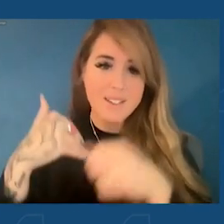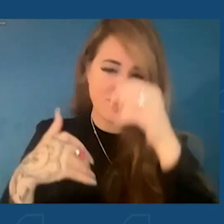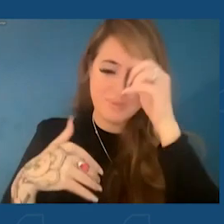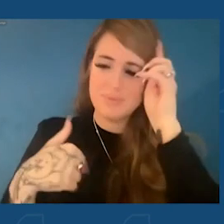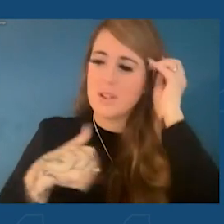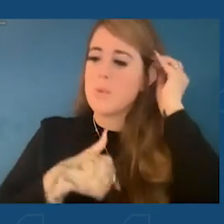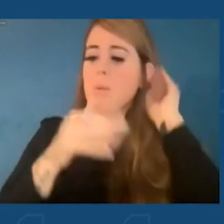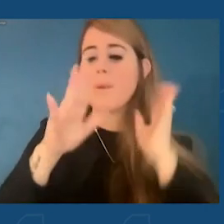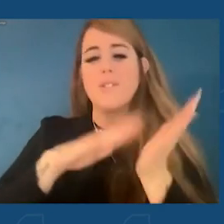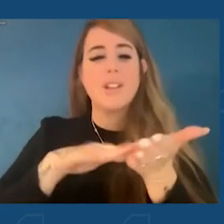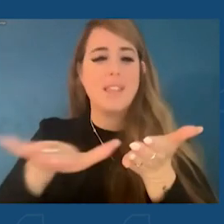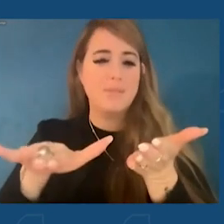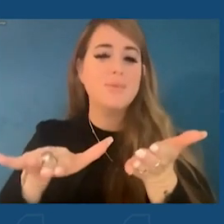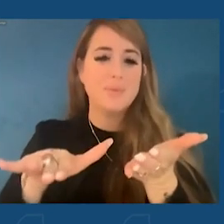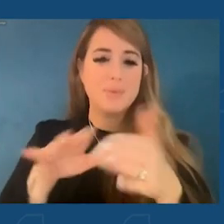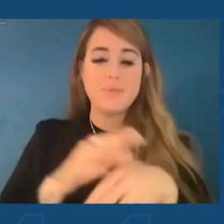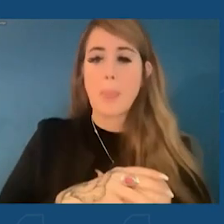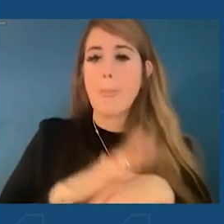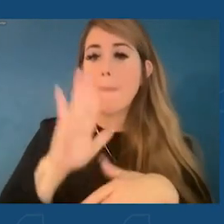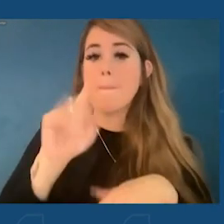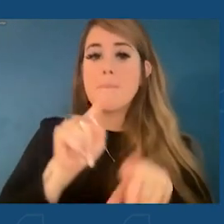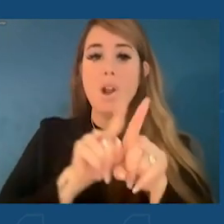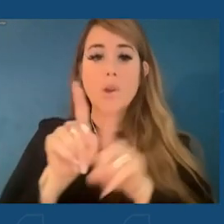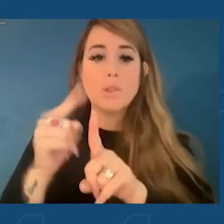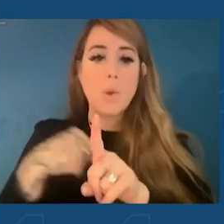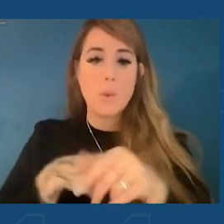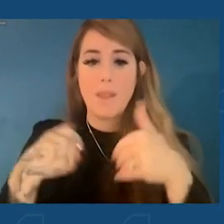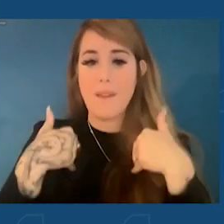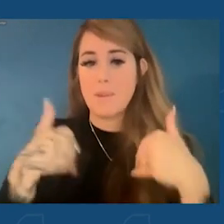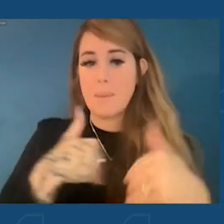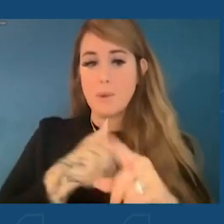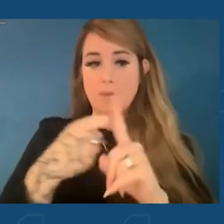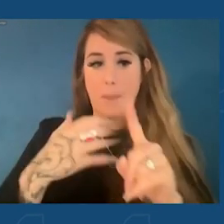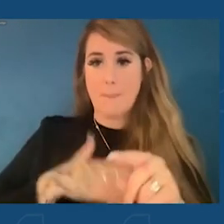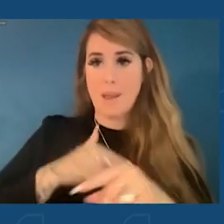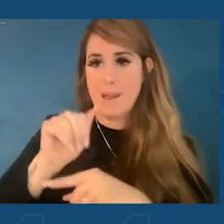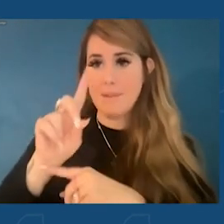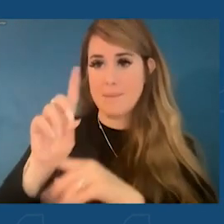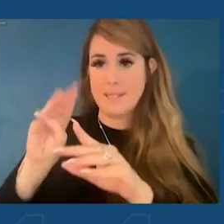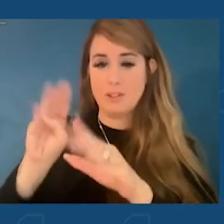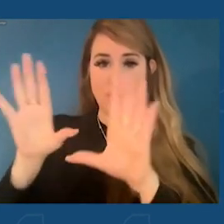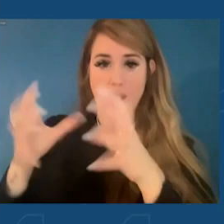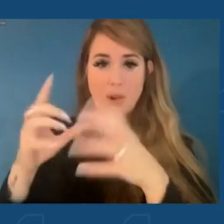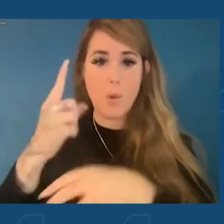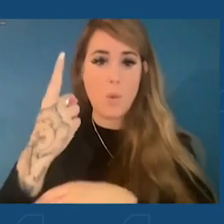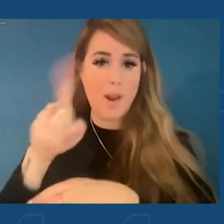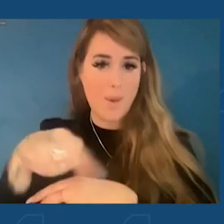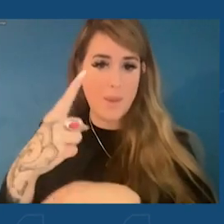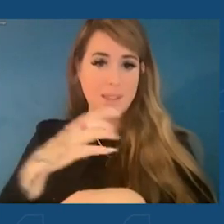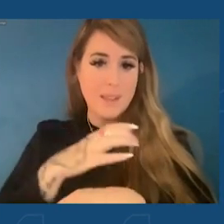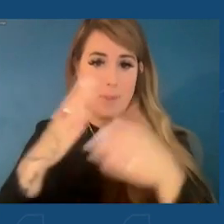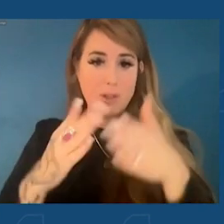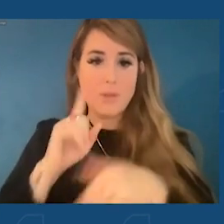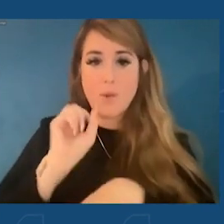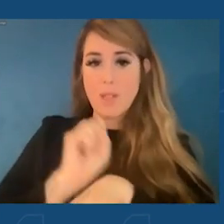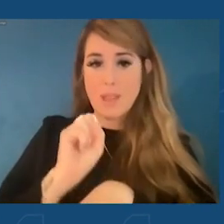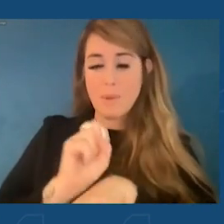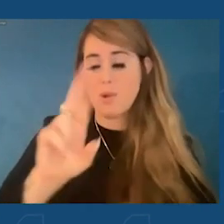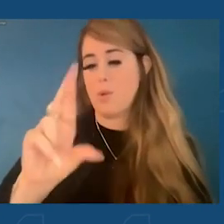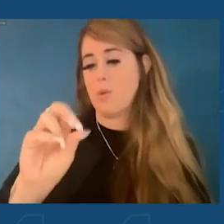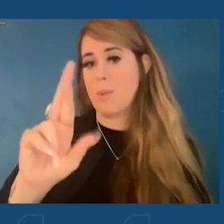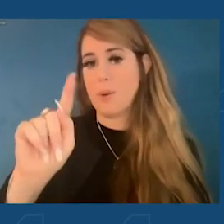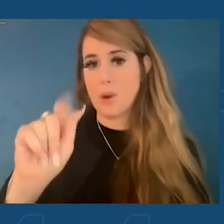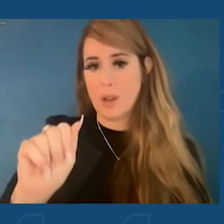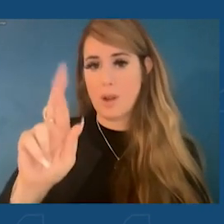him. Also, we are joined by members of my administration, the one and only Commissioner of Labor, Roberta Reardon.